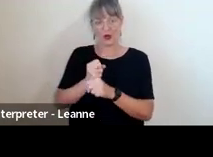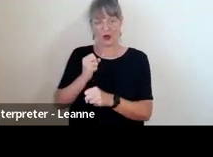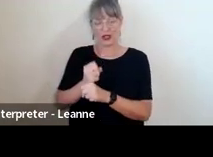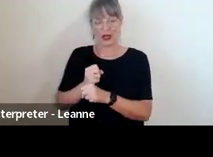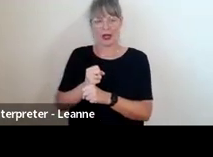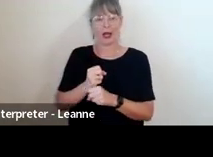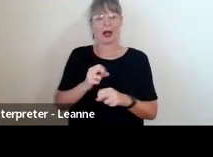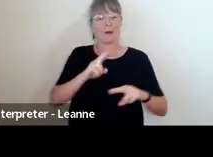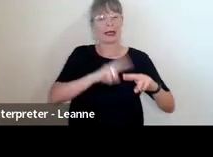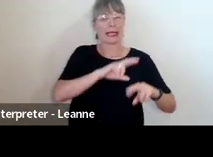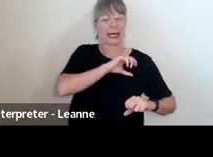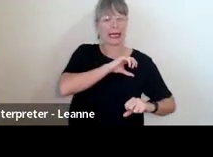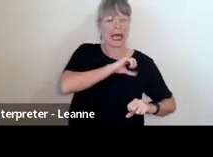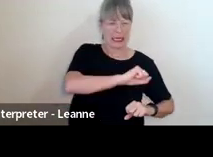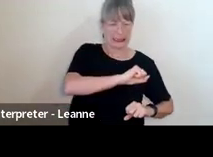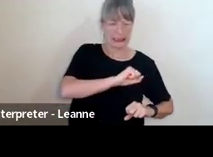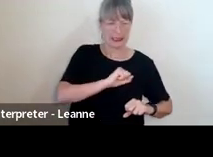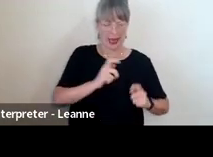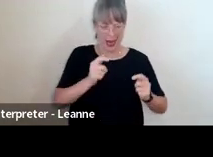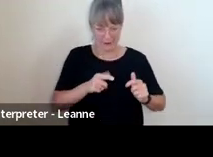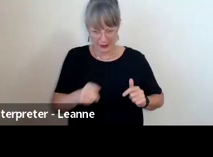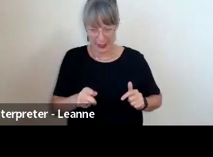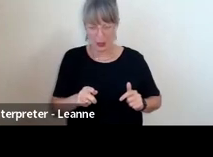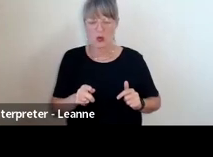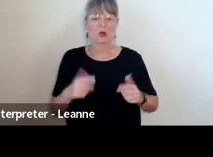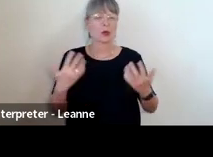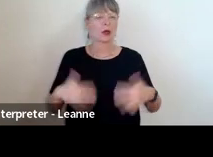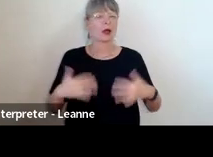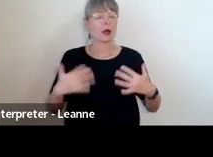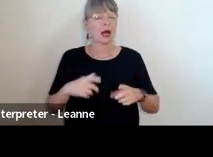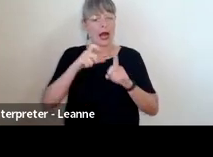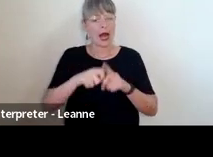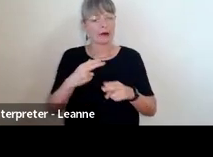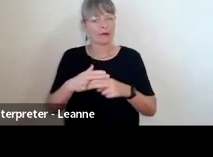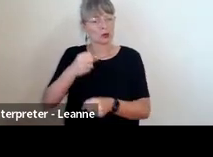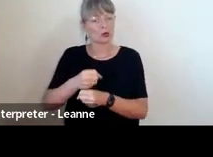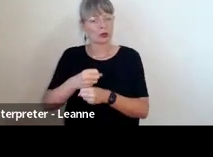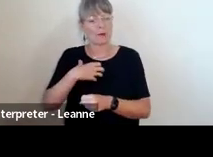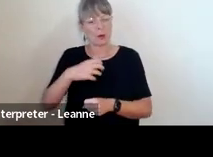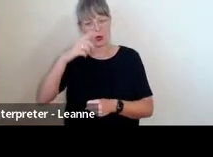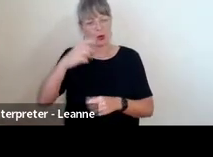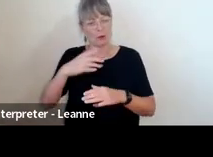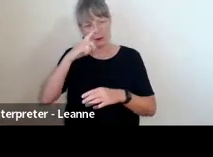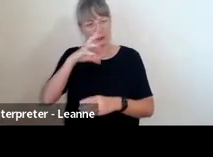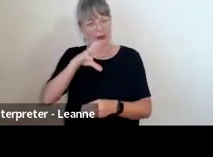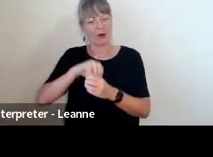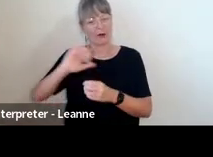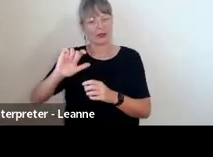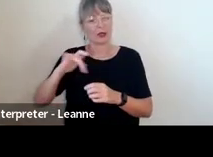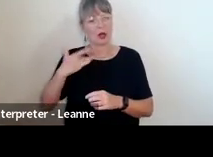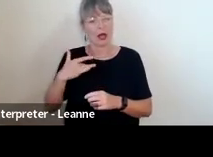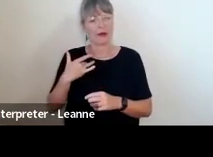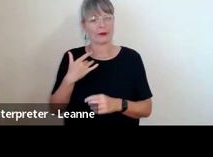more complicated, with more workers and therapists involved. Like Georgia, around 15% of the world's population live with a